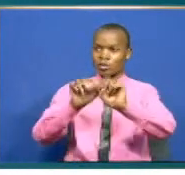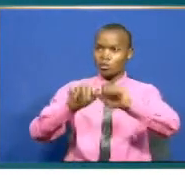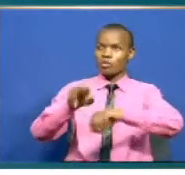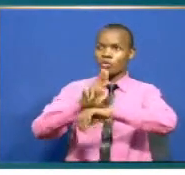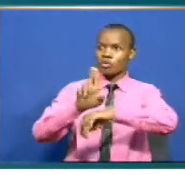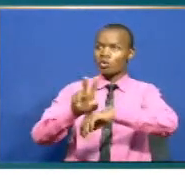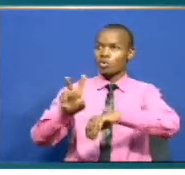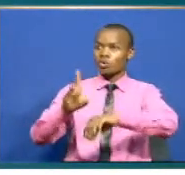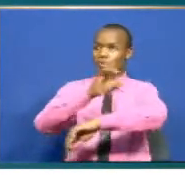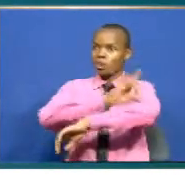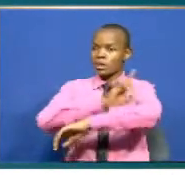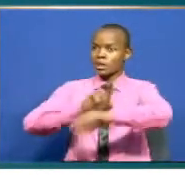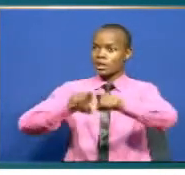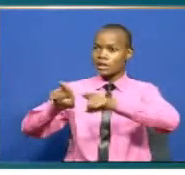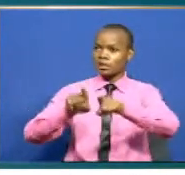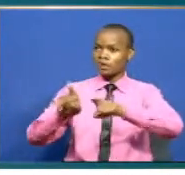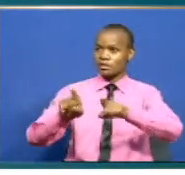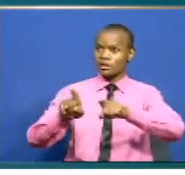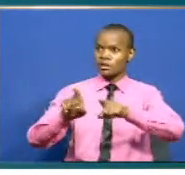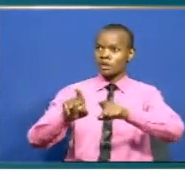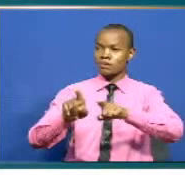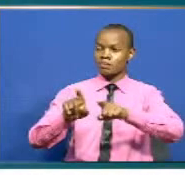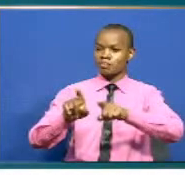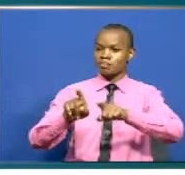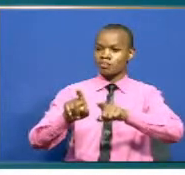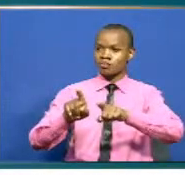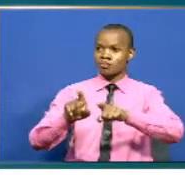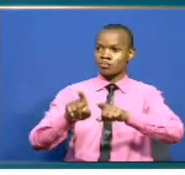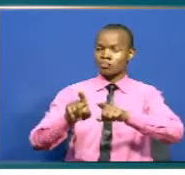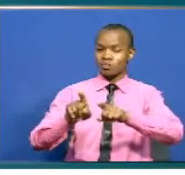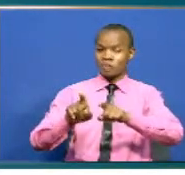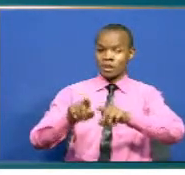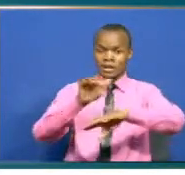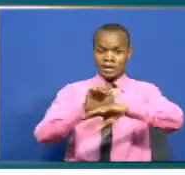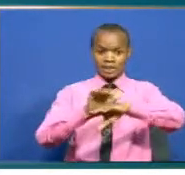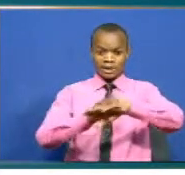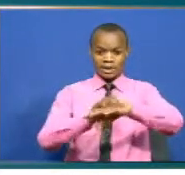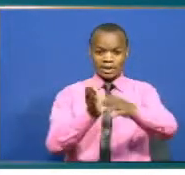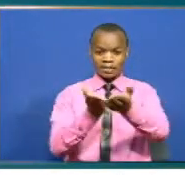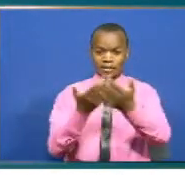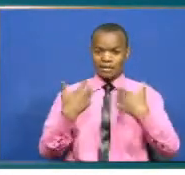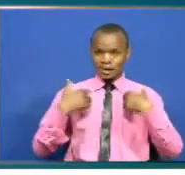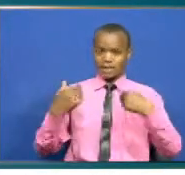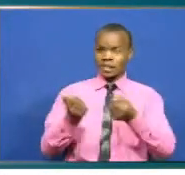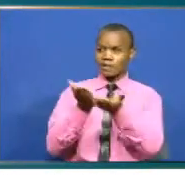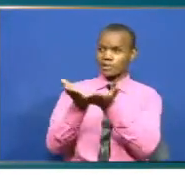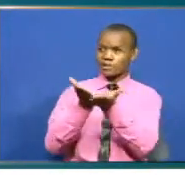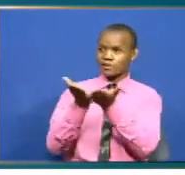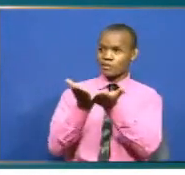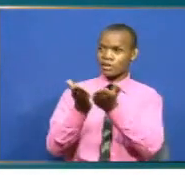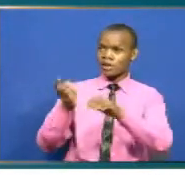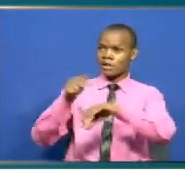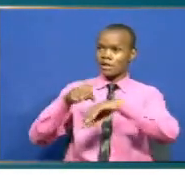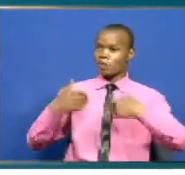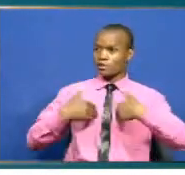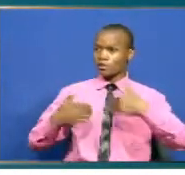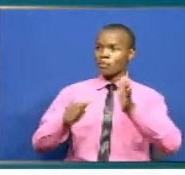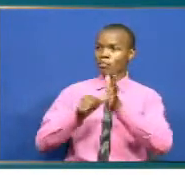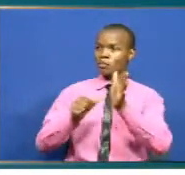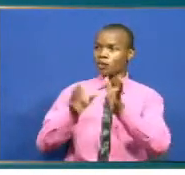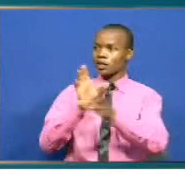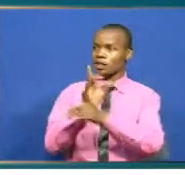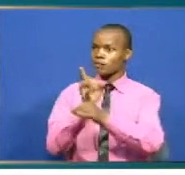2 days to travel mm-hmm. for a health service, you know, provision, giving the terrain and all those stuff. All